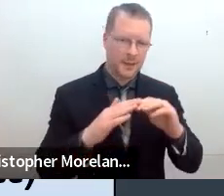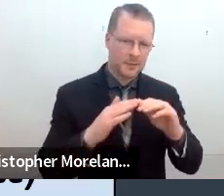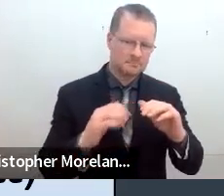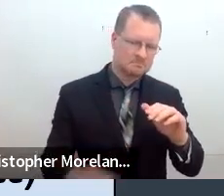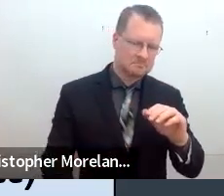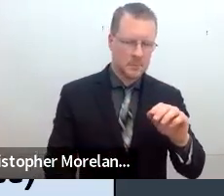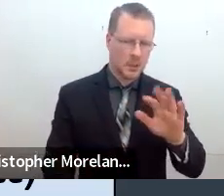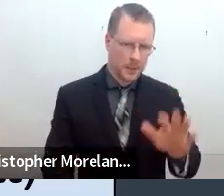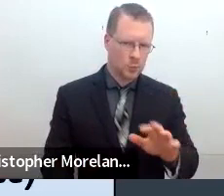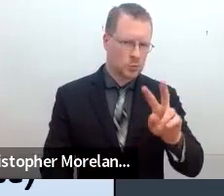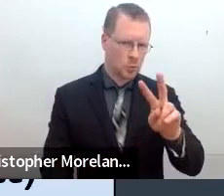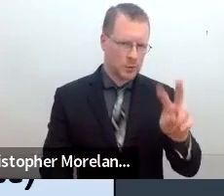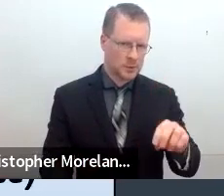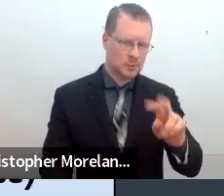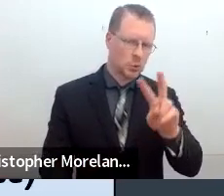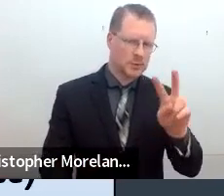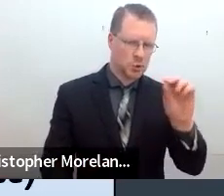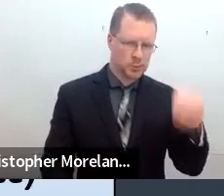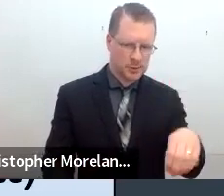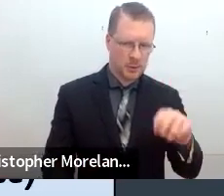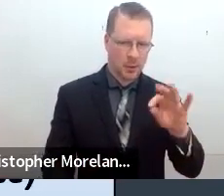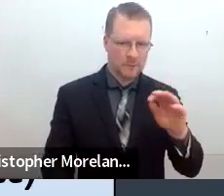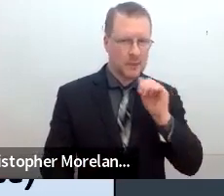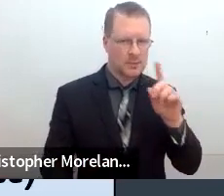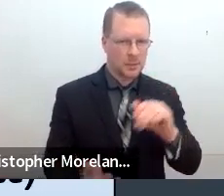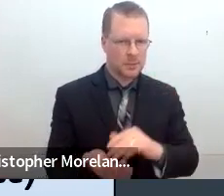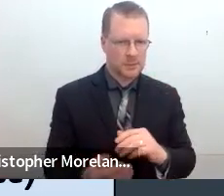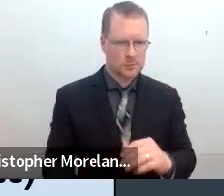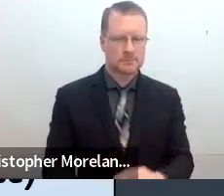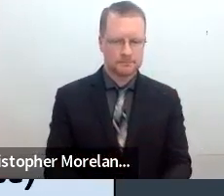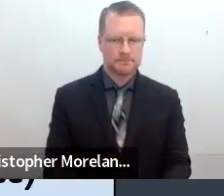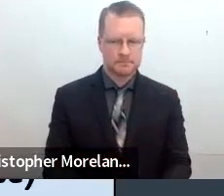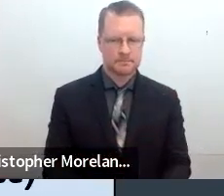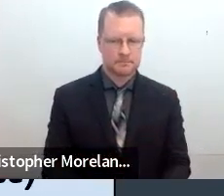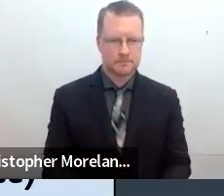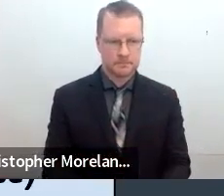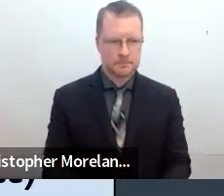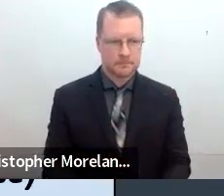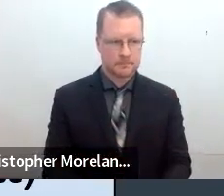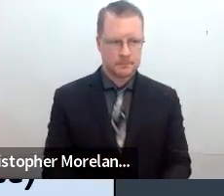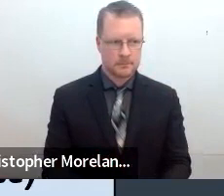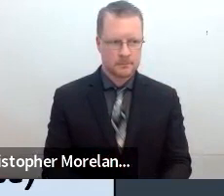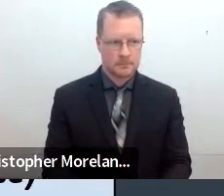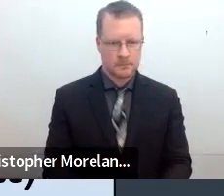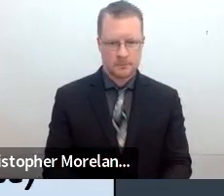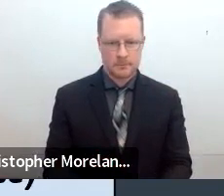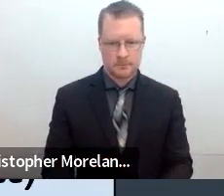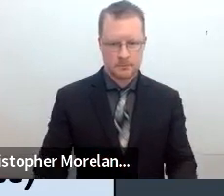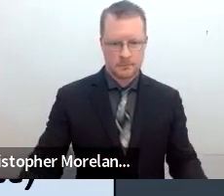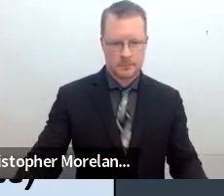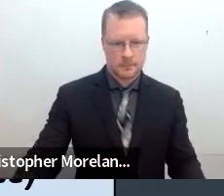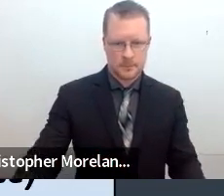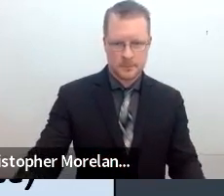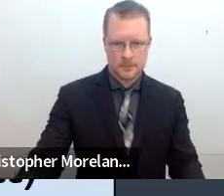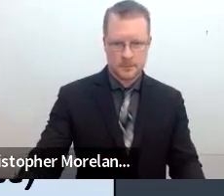higher than physicians, or excuse me, 40% reported experiencing threats of